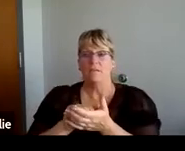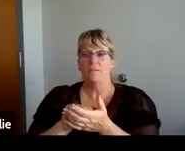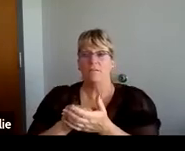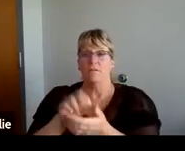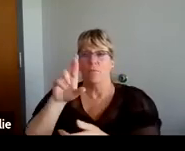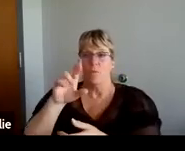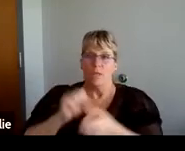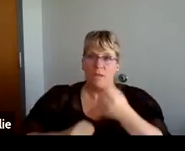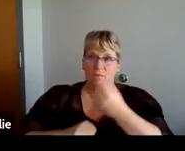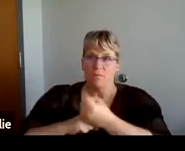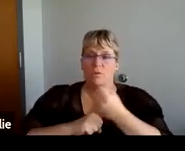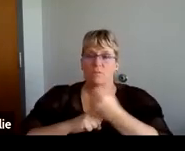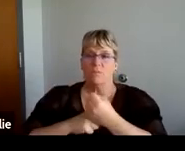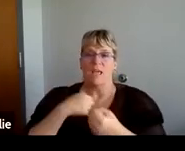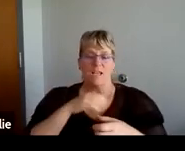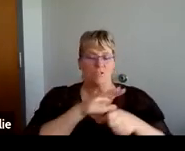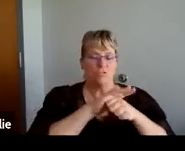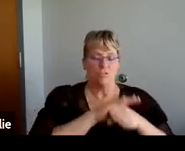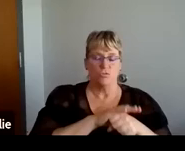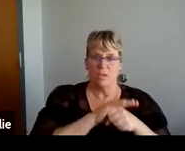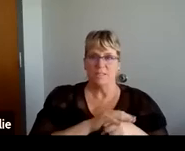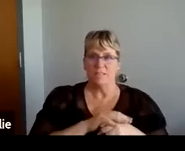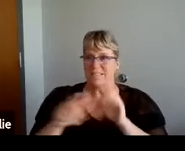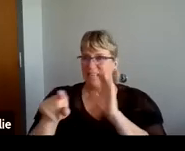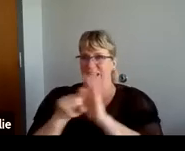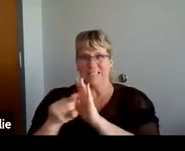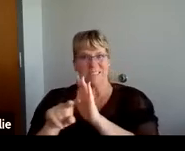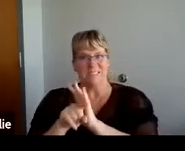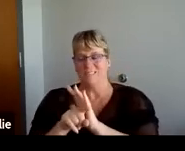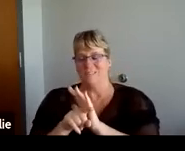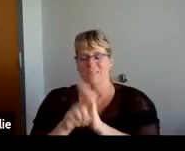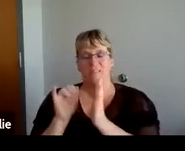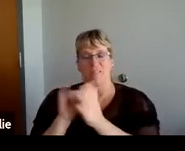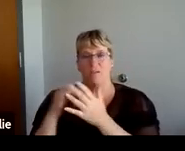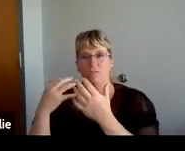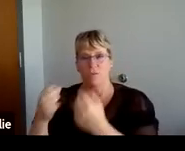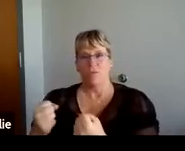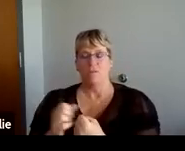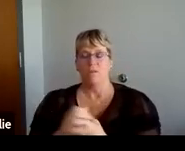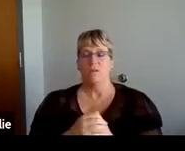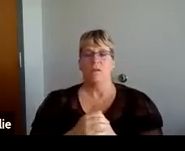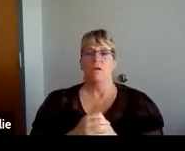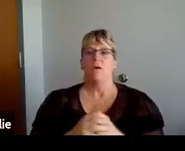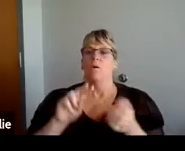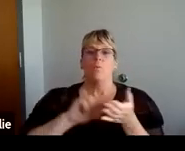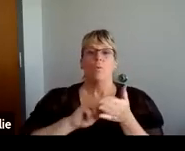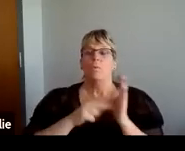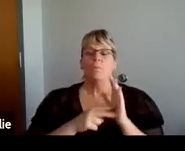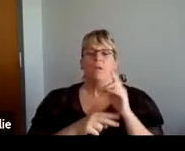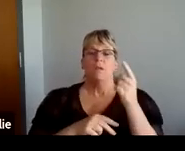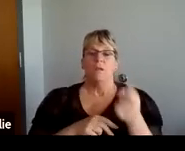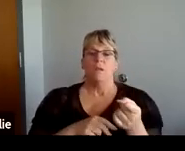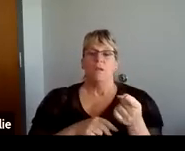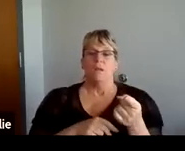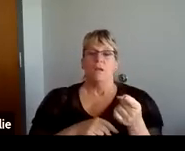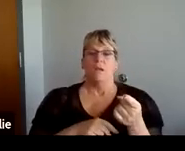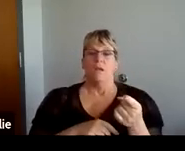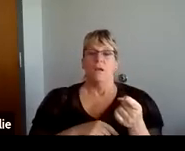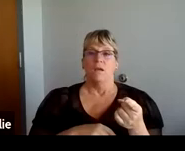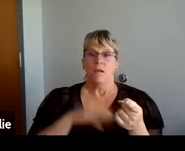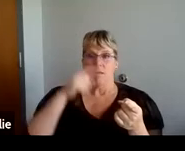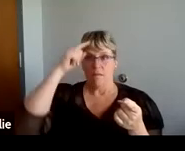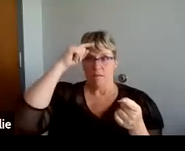have stress and negative reinforcements that are strengthened. What we see here is that the prefrontal